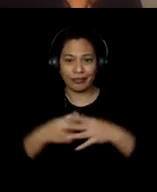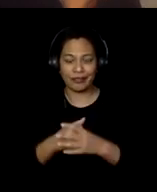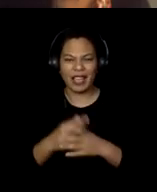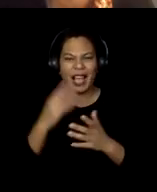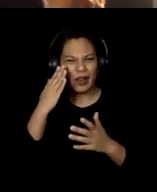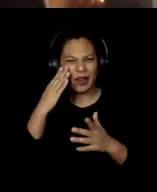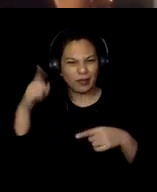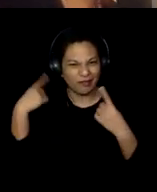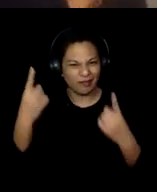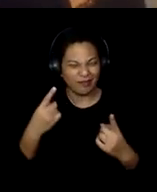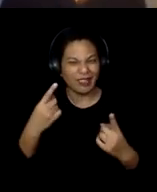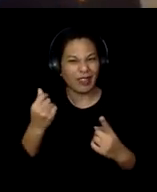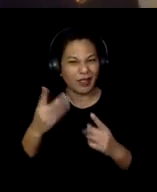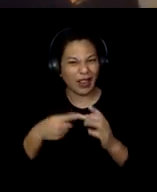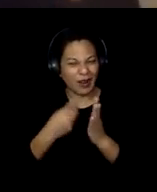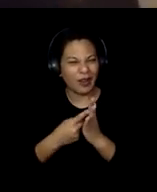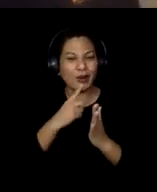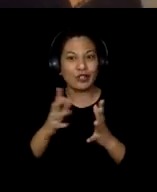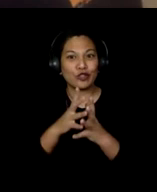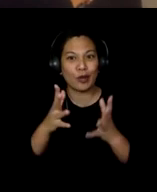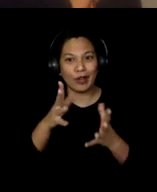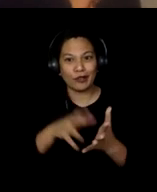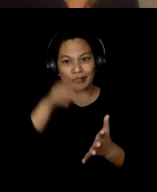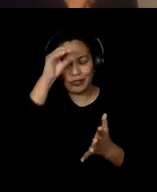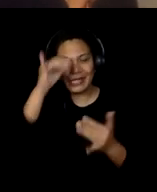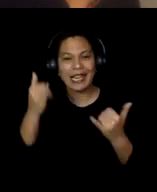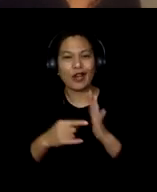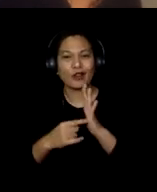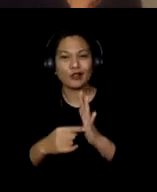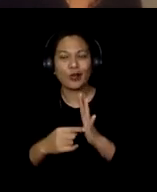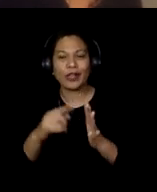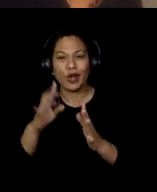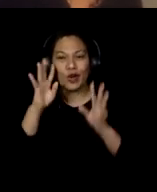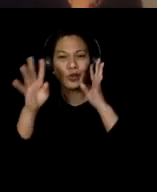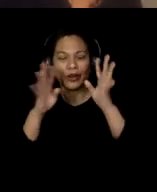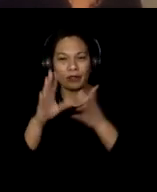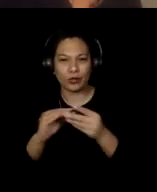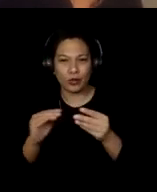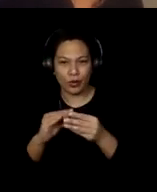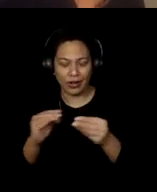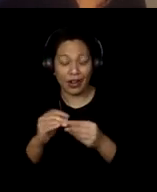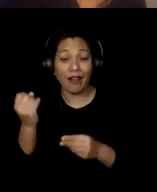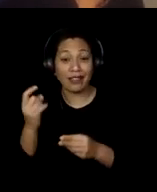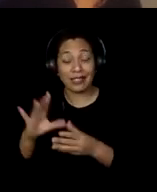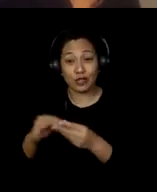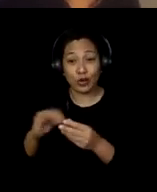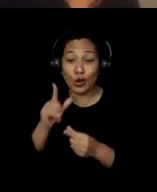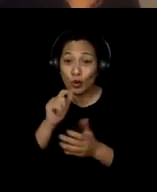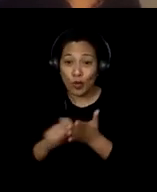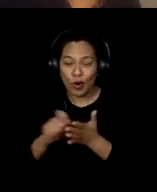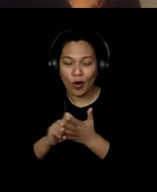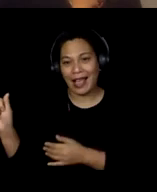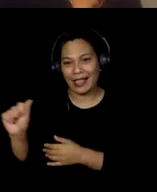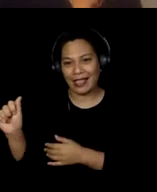today that I'm gonna give you a little break and play a little creative story. This is based on a story written by Althea, who was